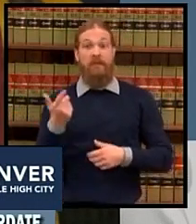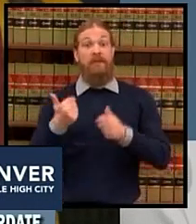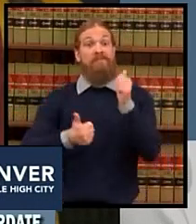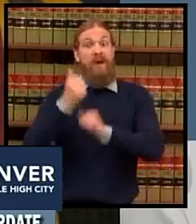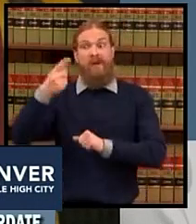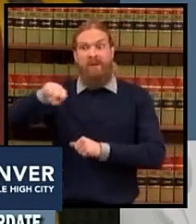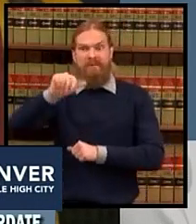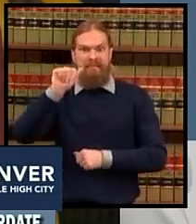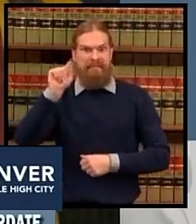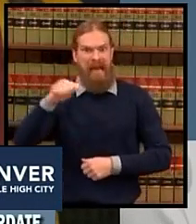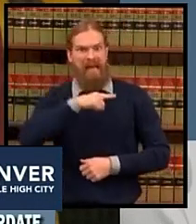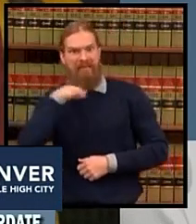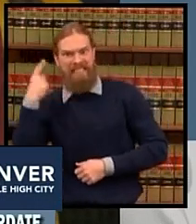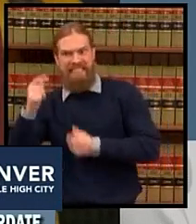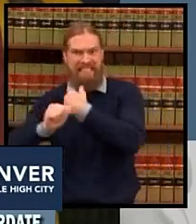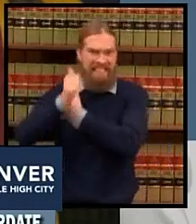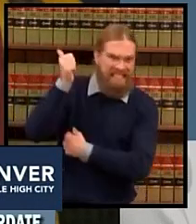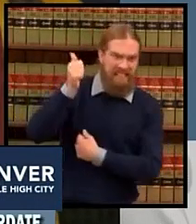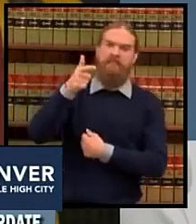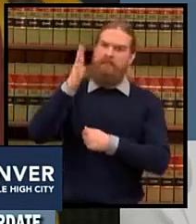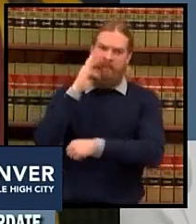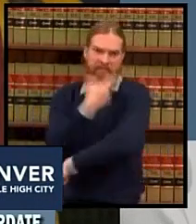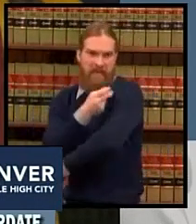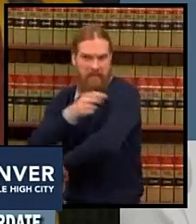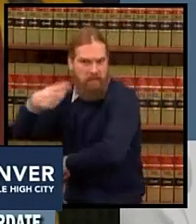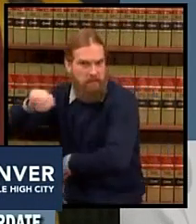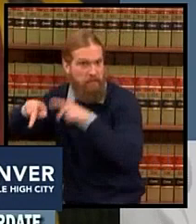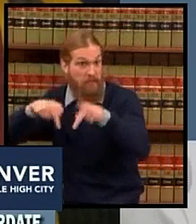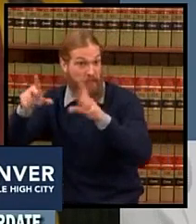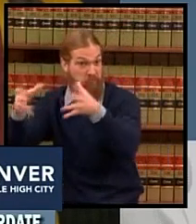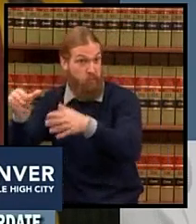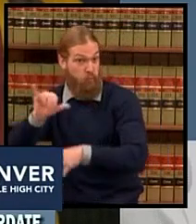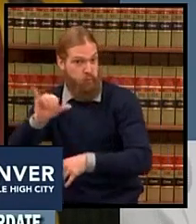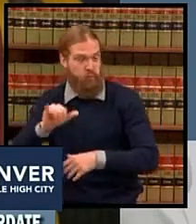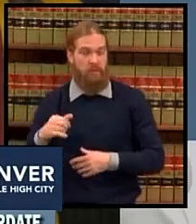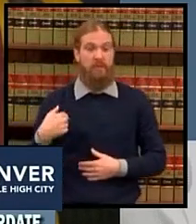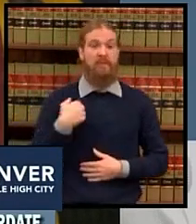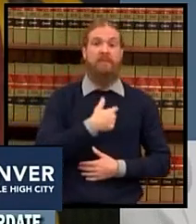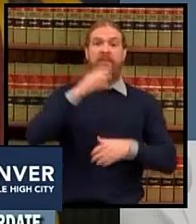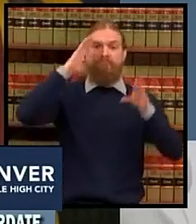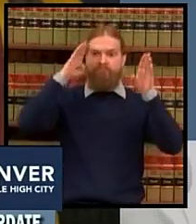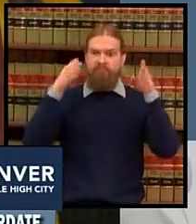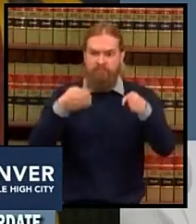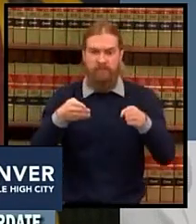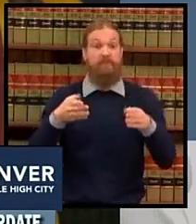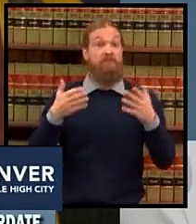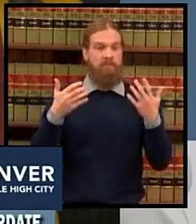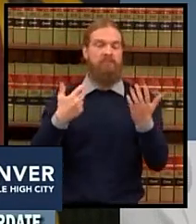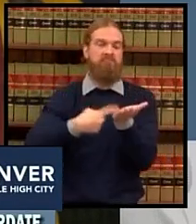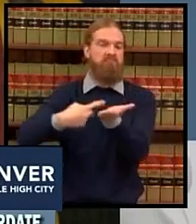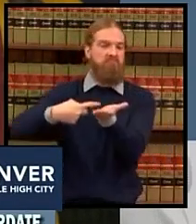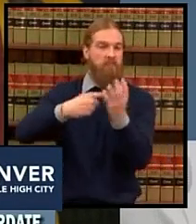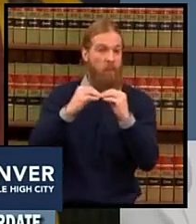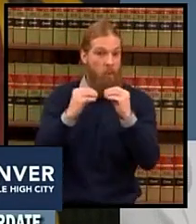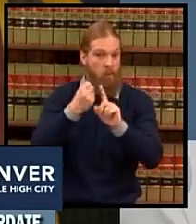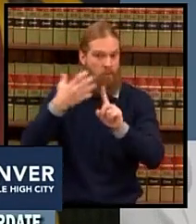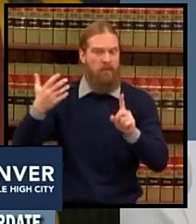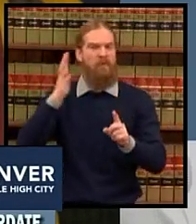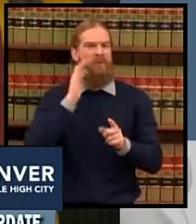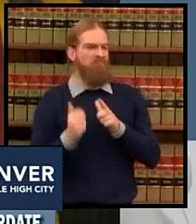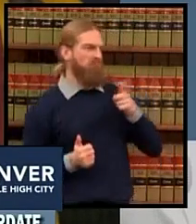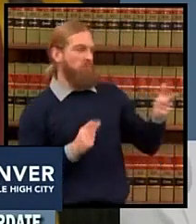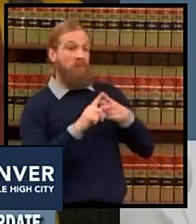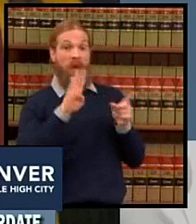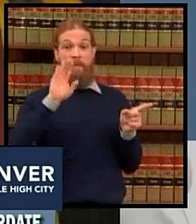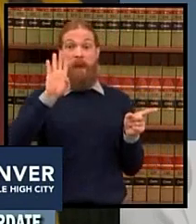and we're not going to divert from that. Now, Bob McDonald, when he comes up, will talk more about the event next week in Montbello and how